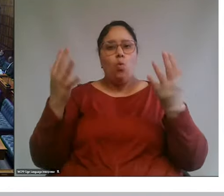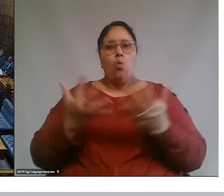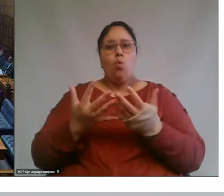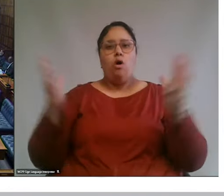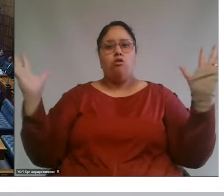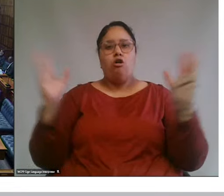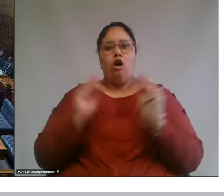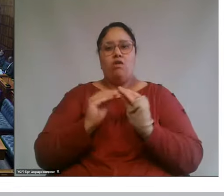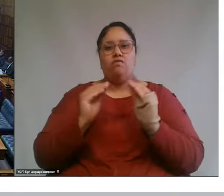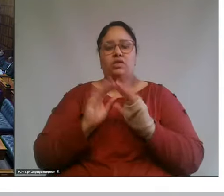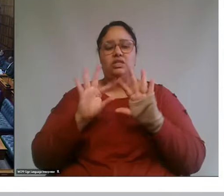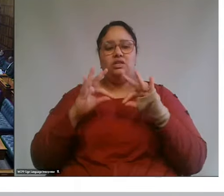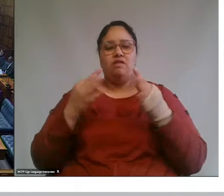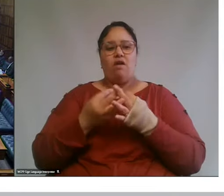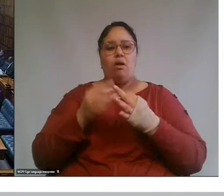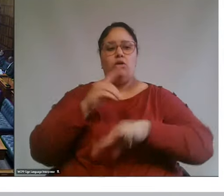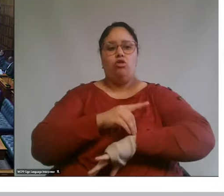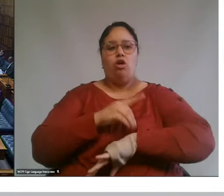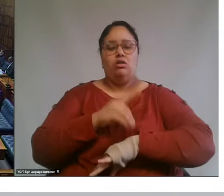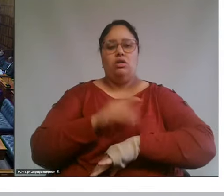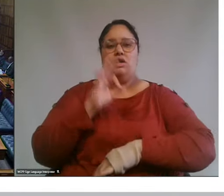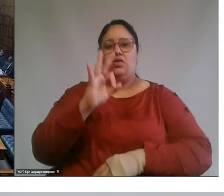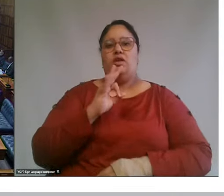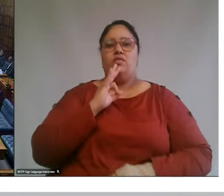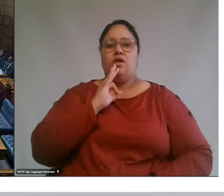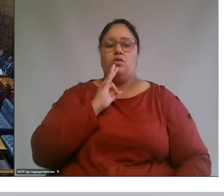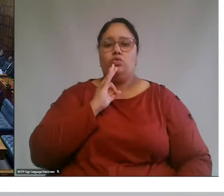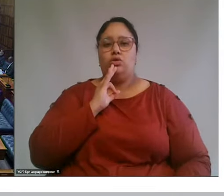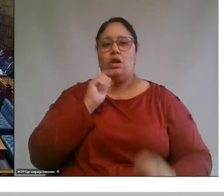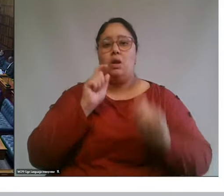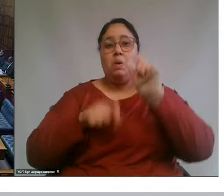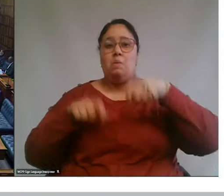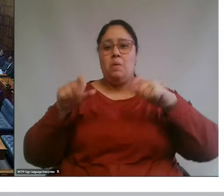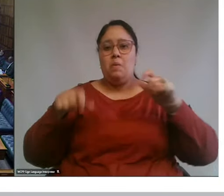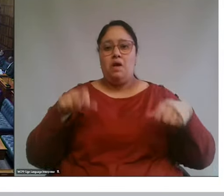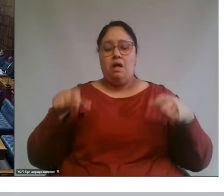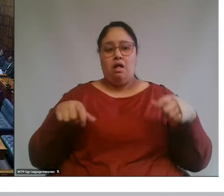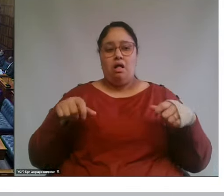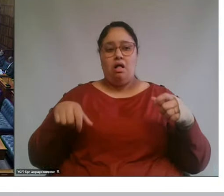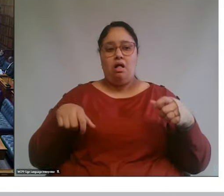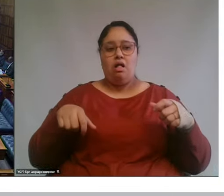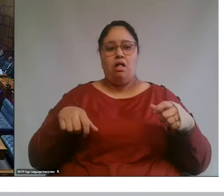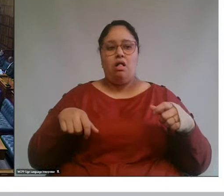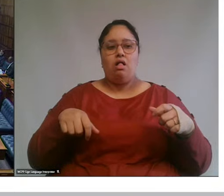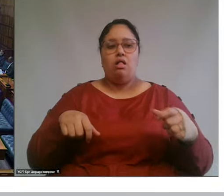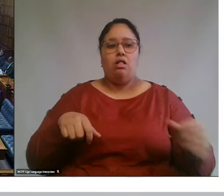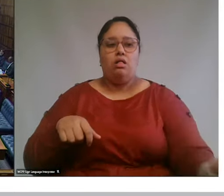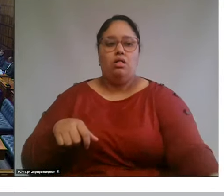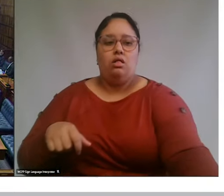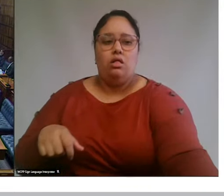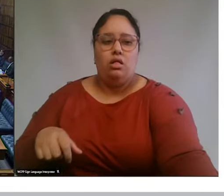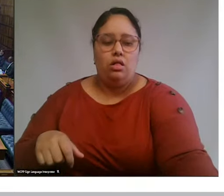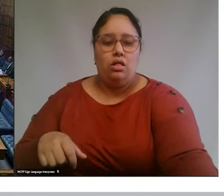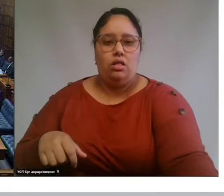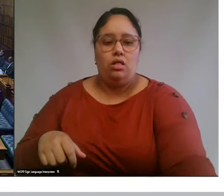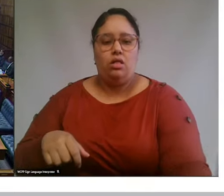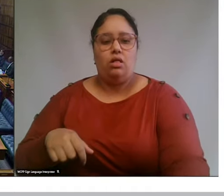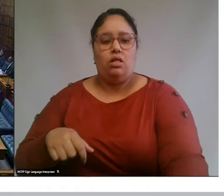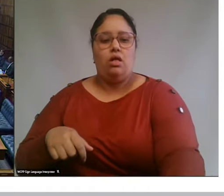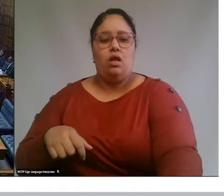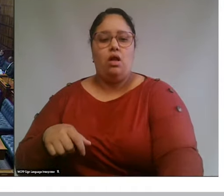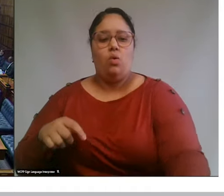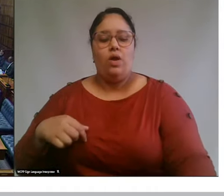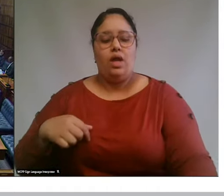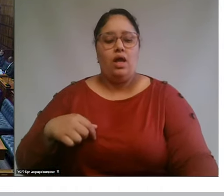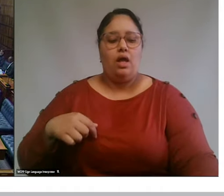doctors 3,000 um passengers or packs uh and uh and we were up against Taiwan Hong